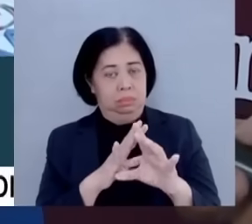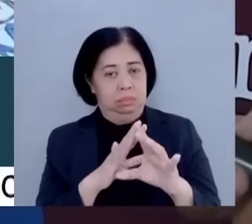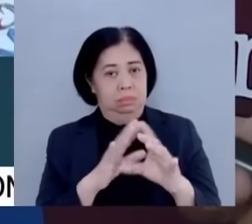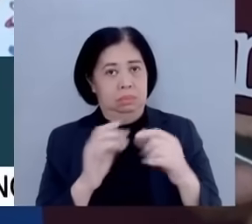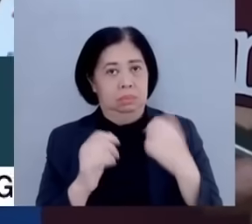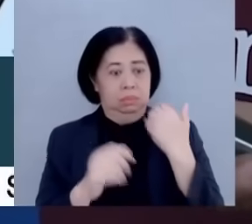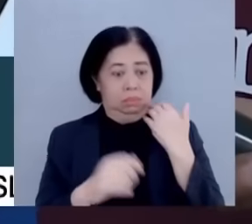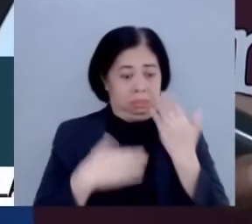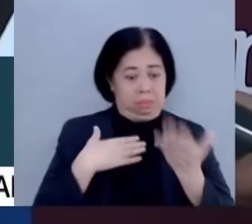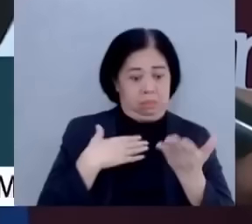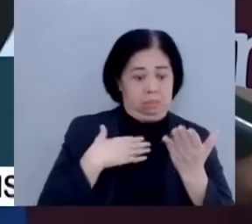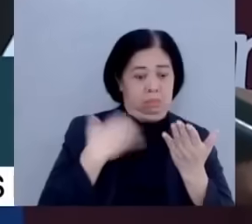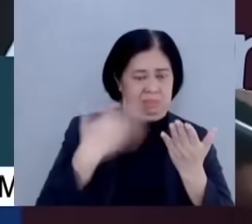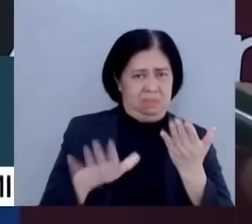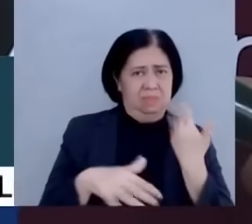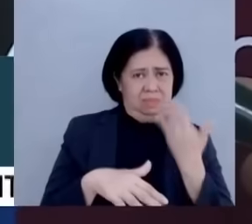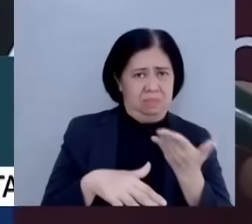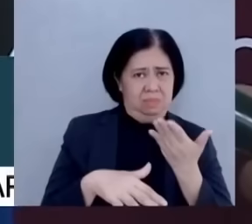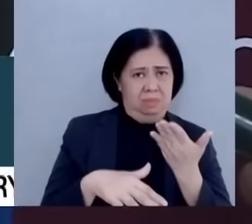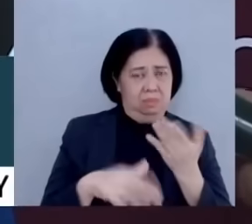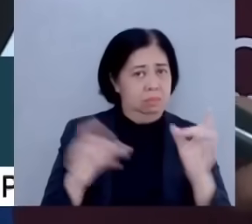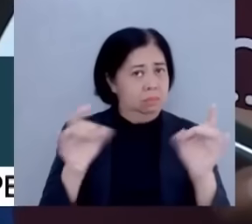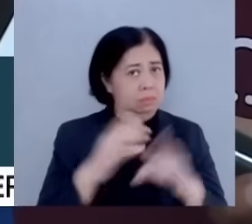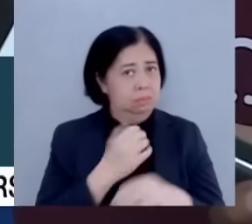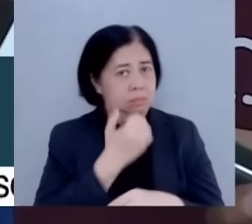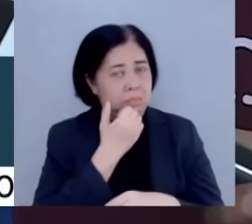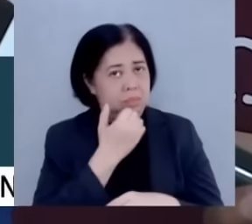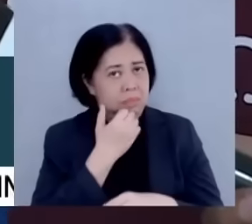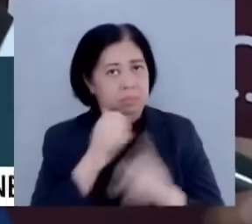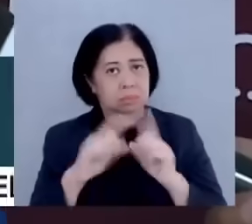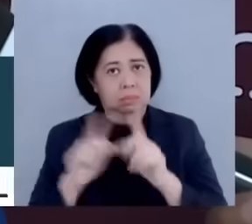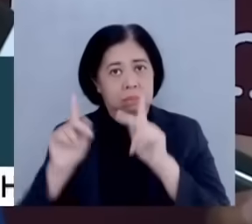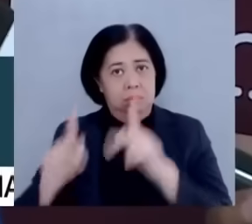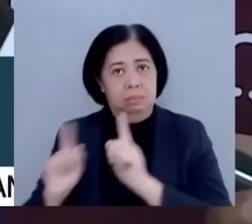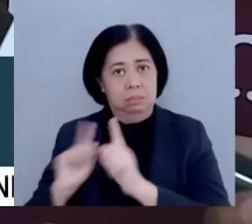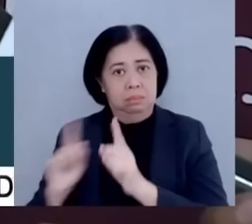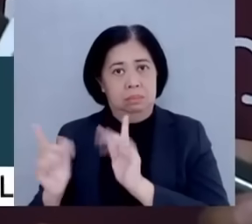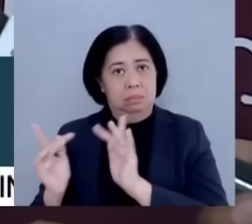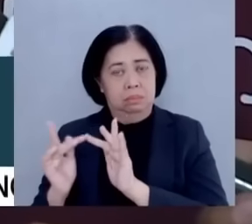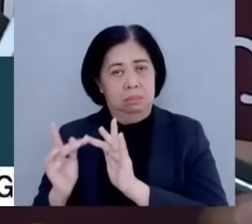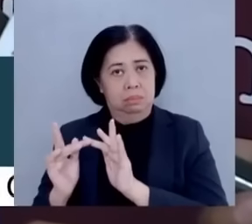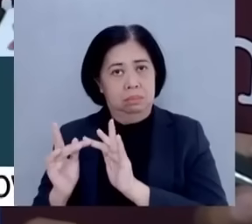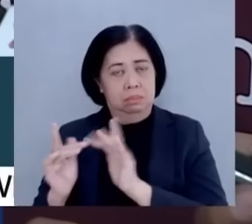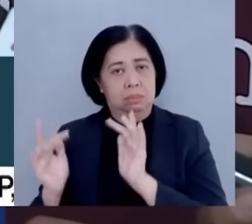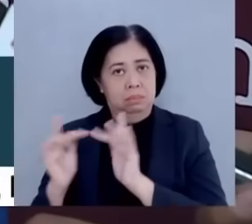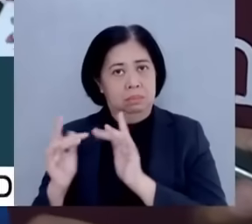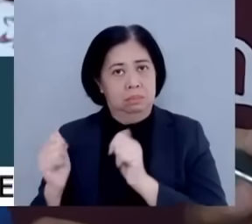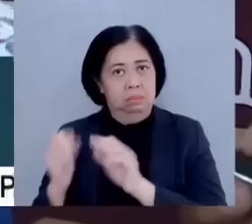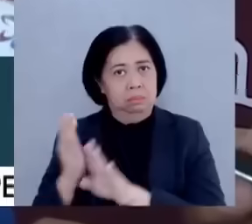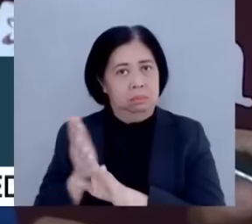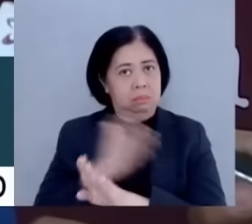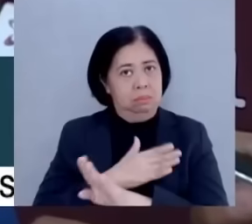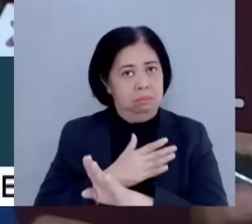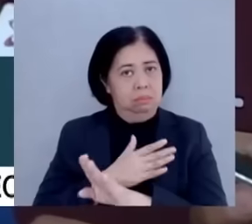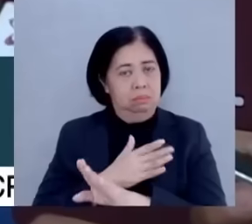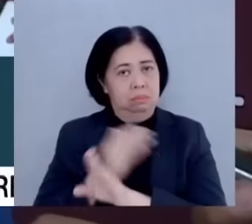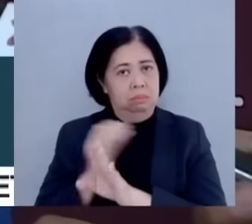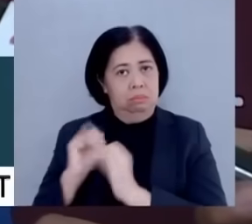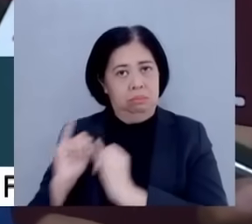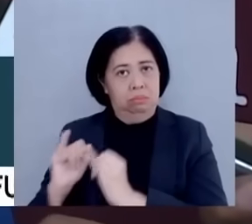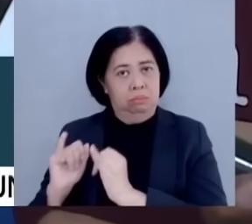crime? So, but you already talked to a person. Yes. Do that. Yes. In the event that you get killed. Yes.